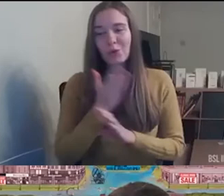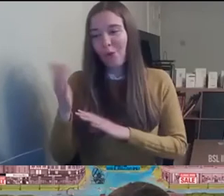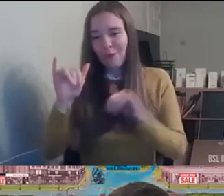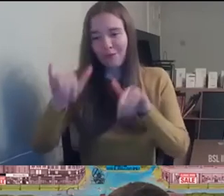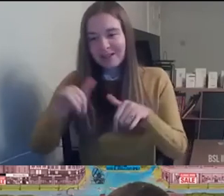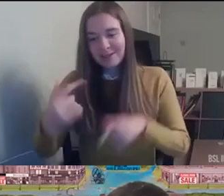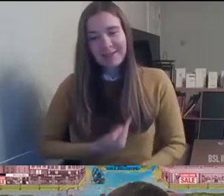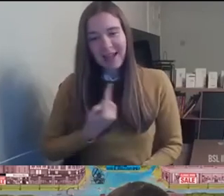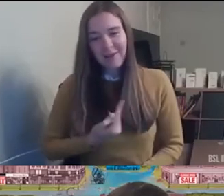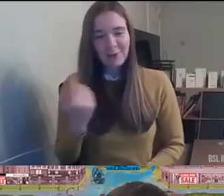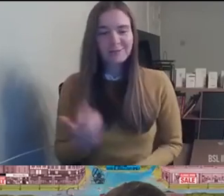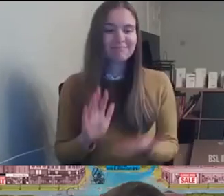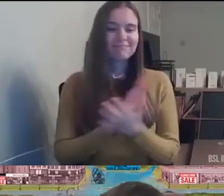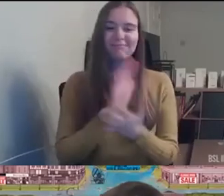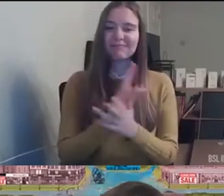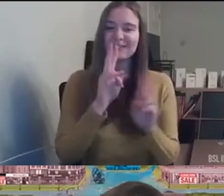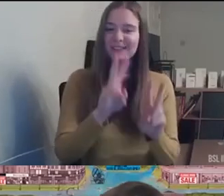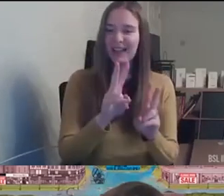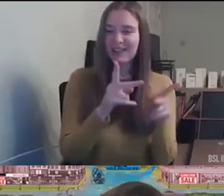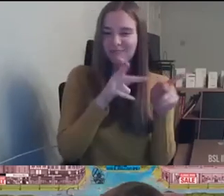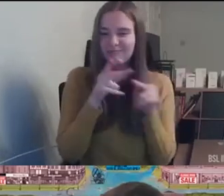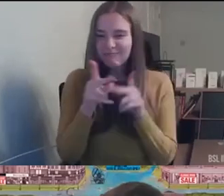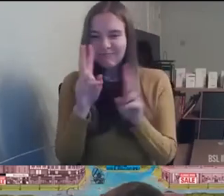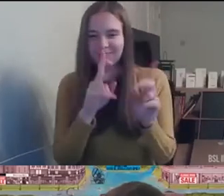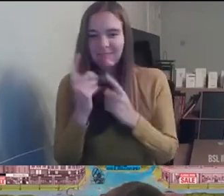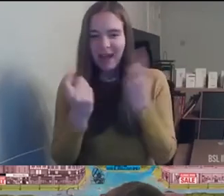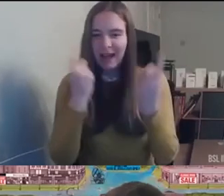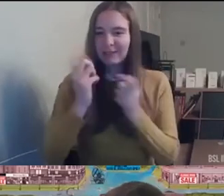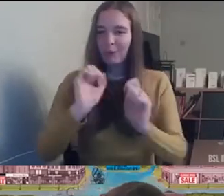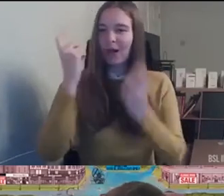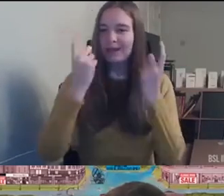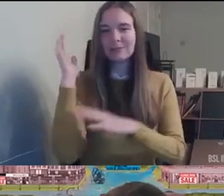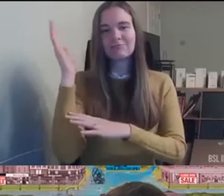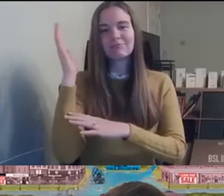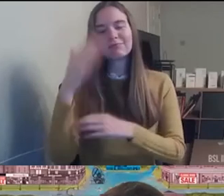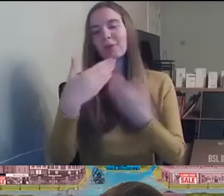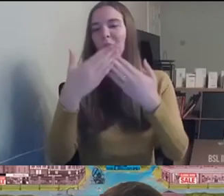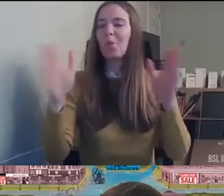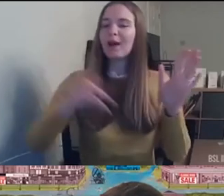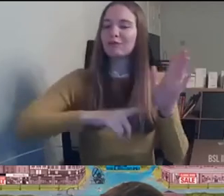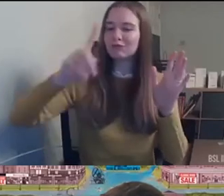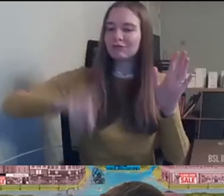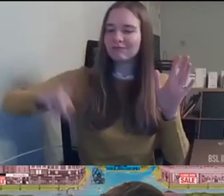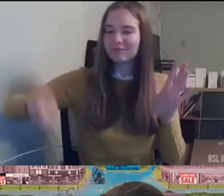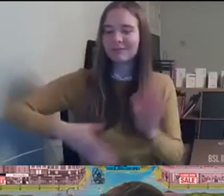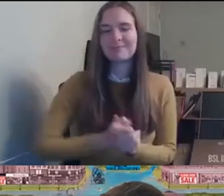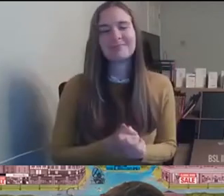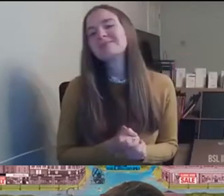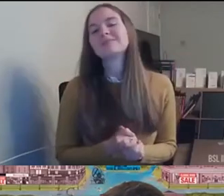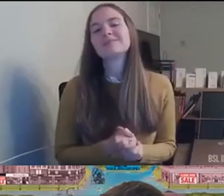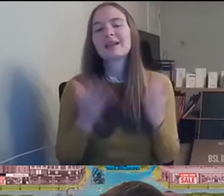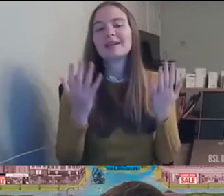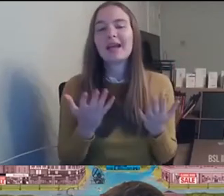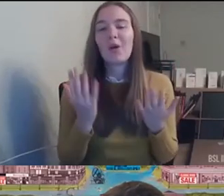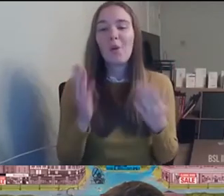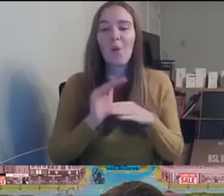great to kind of get these little snapshot insights in such a wide variety of schemes. Now, we are overrunning